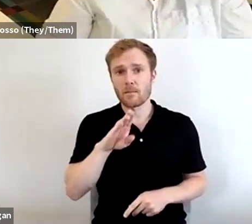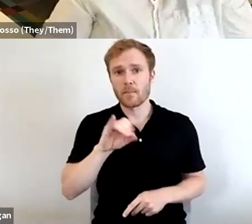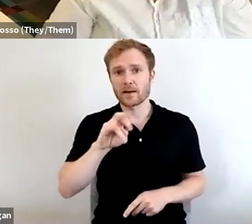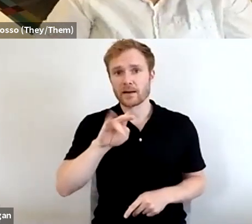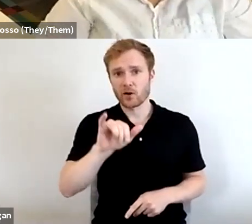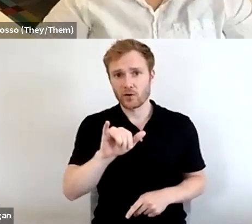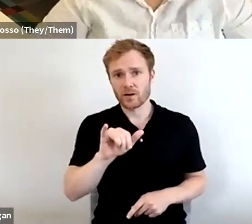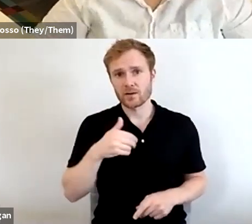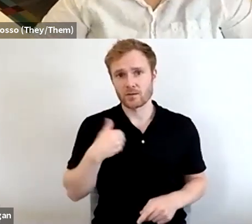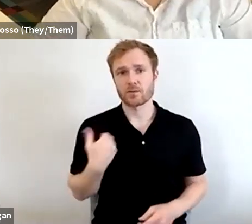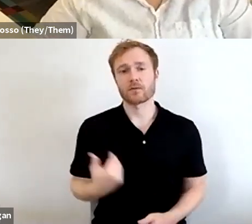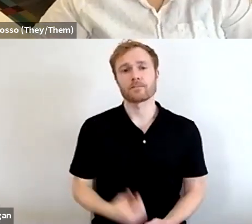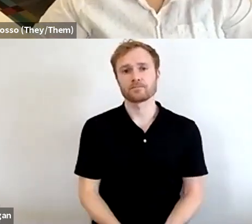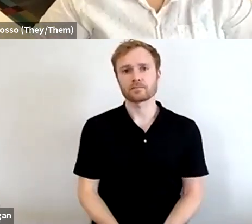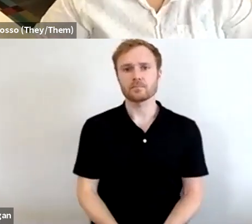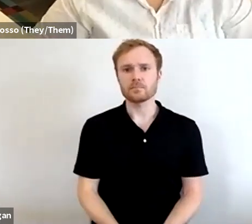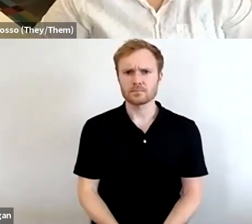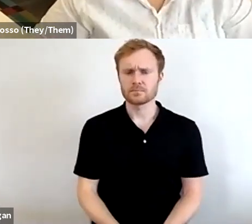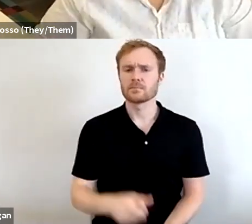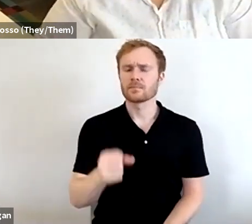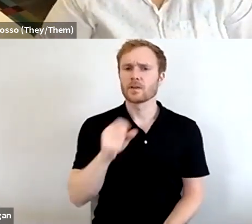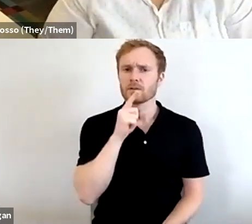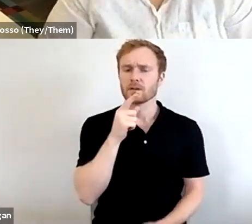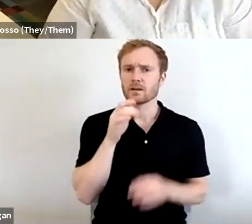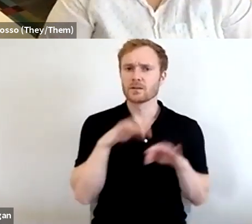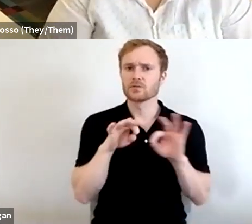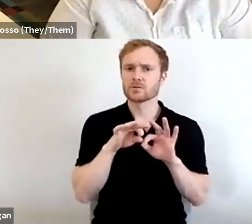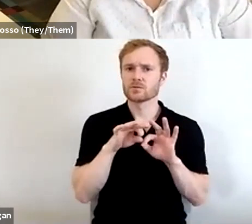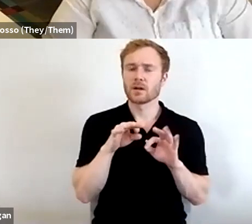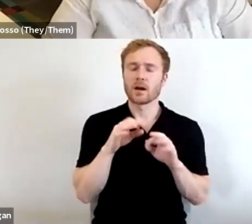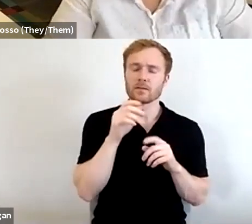Yeah, that's a really interesting point about shame. I had a conversation the other day,